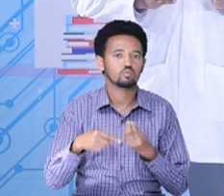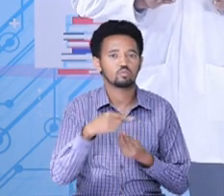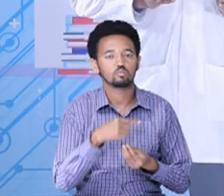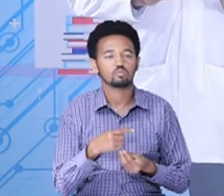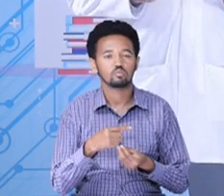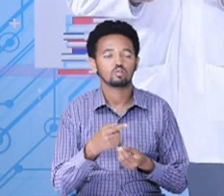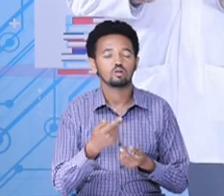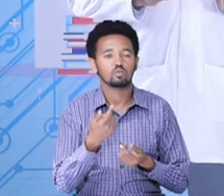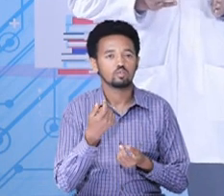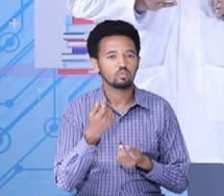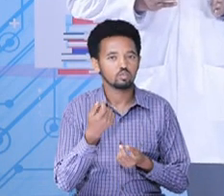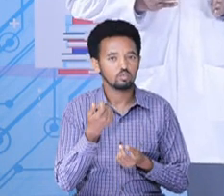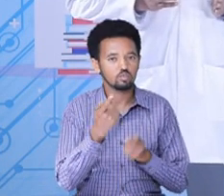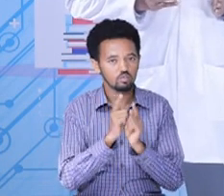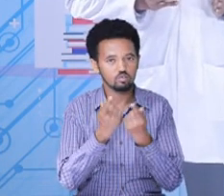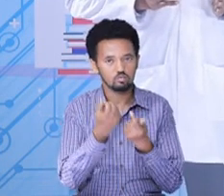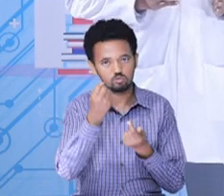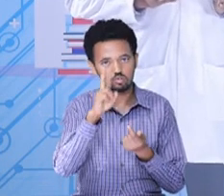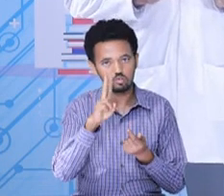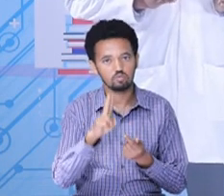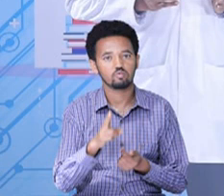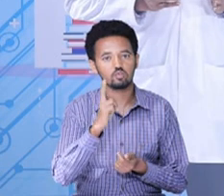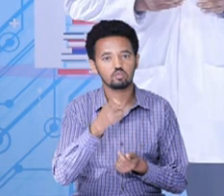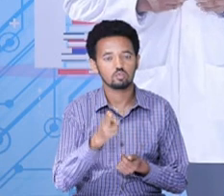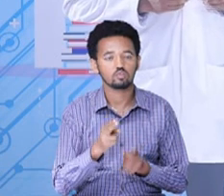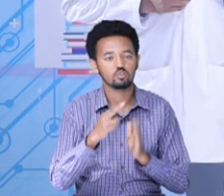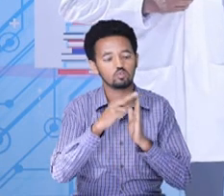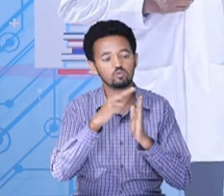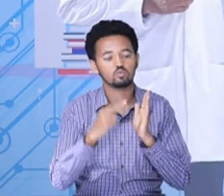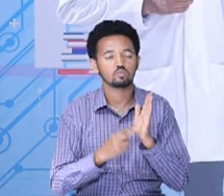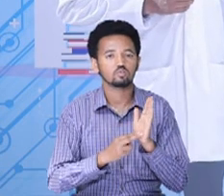grade 12 history, unit 9,